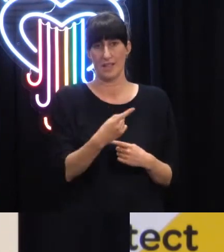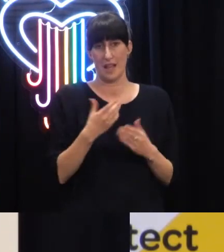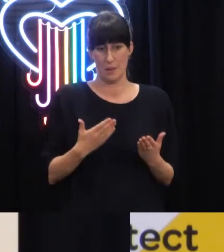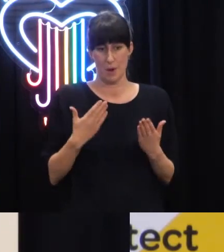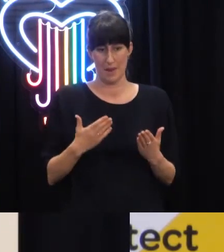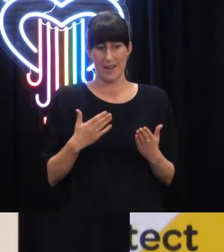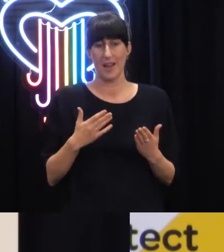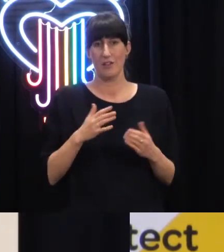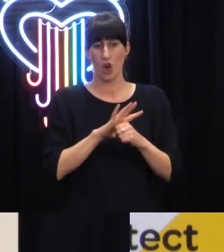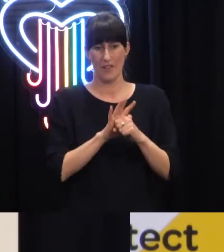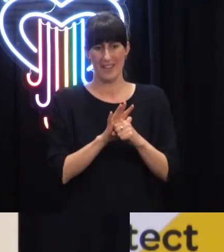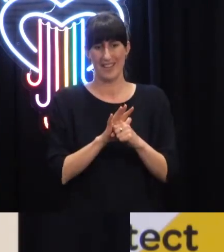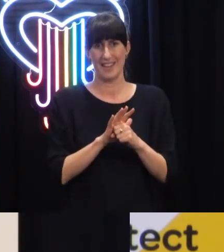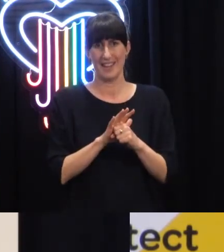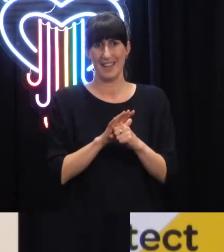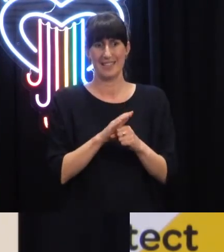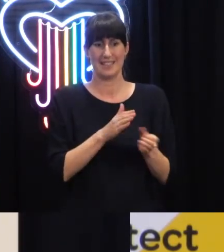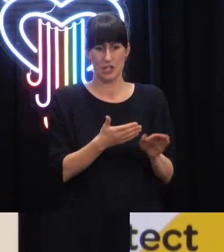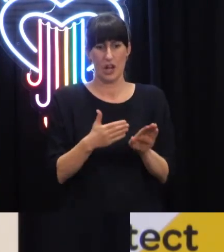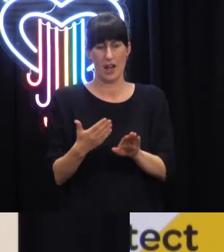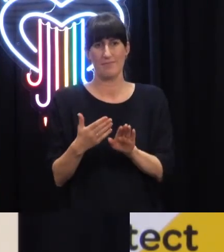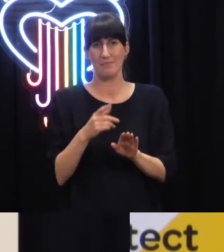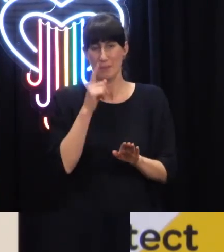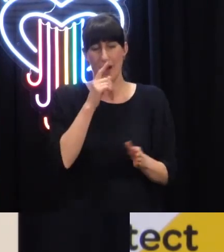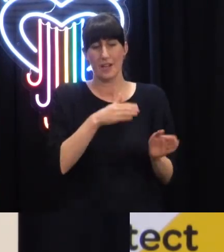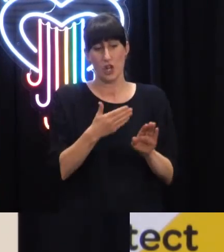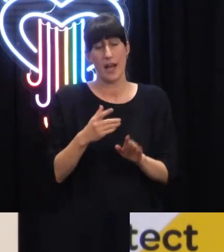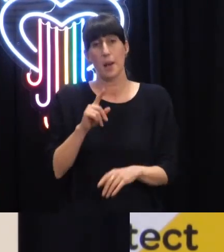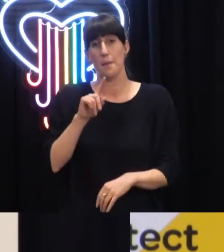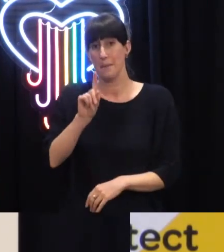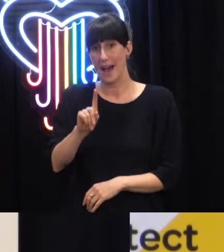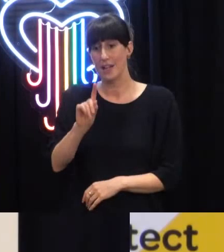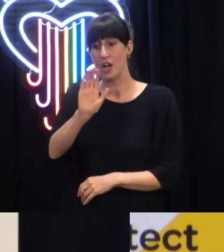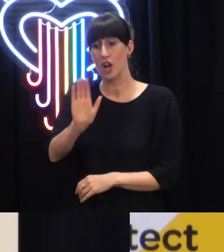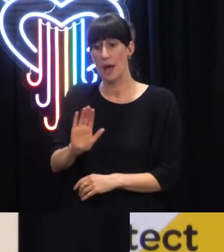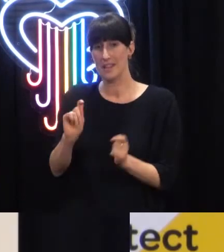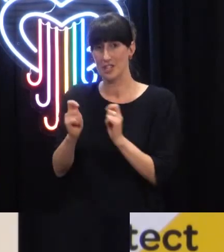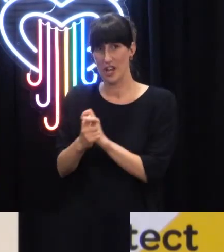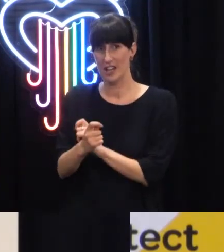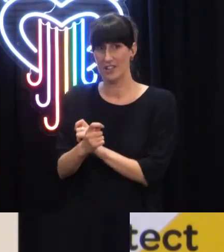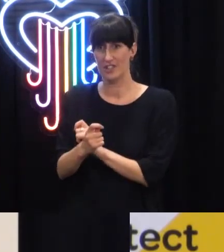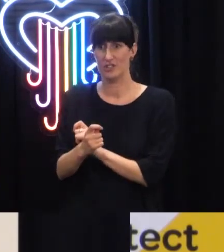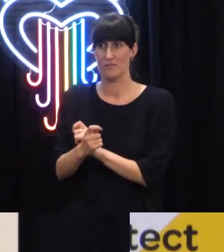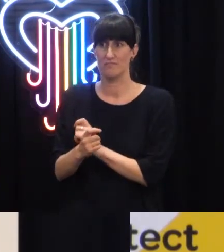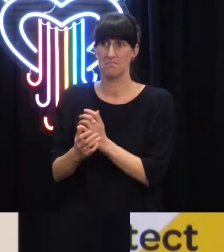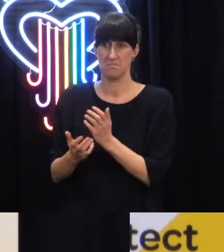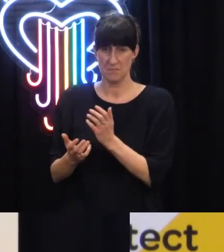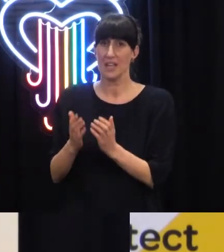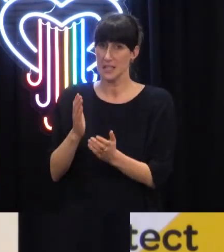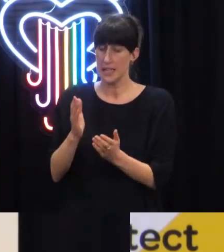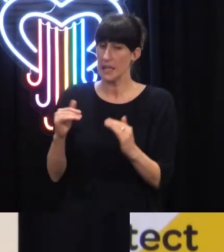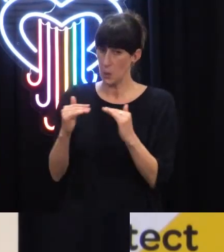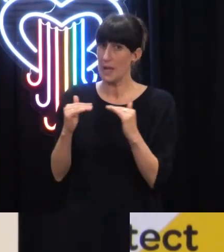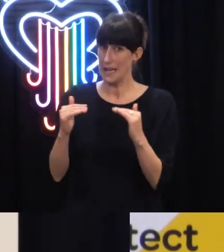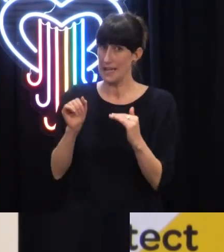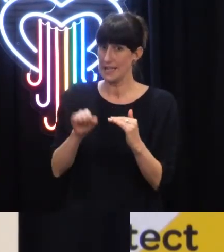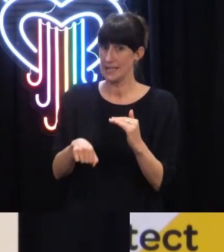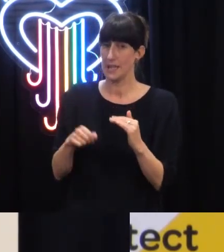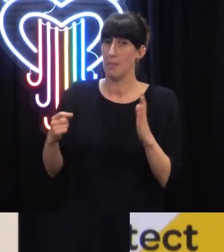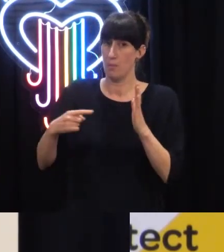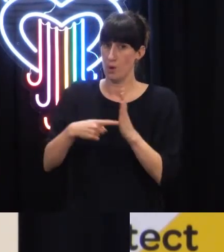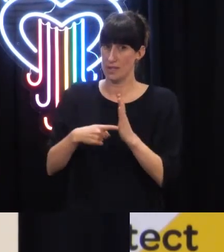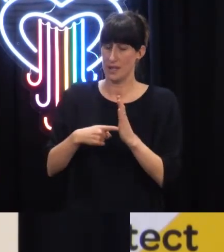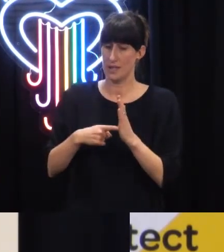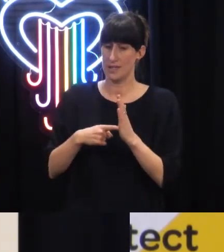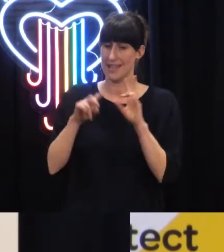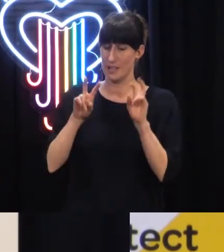taking lives right now. That is not to diminish the fact that climate change equally is an